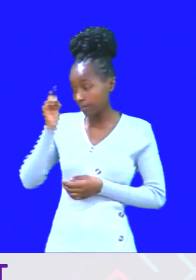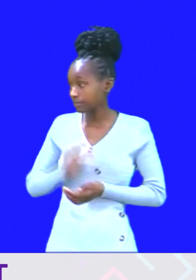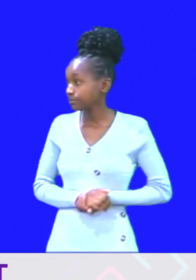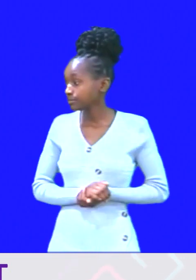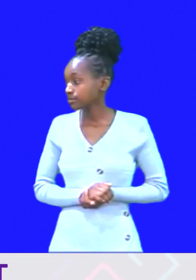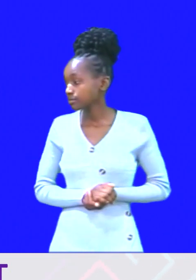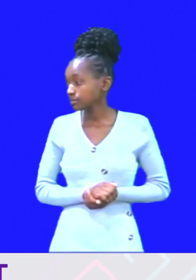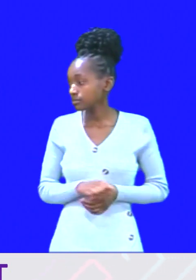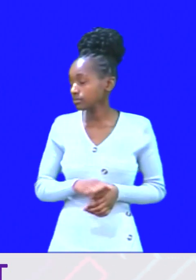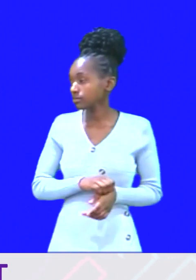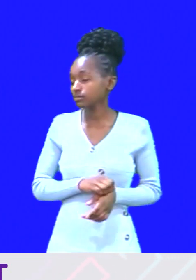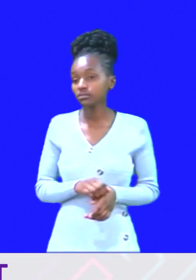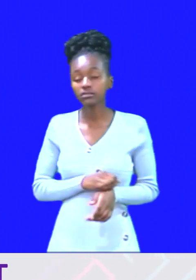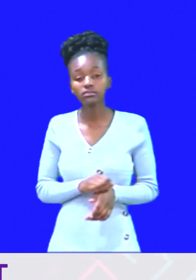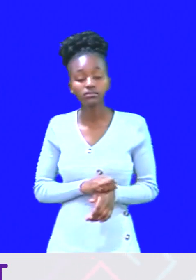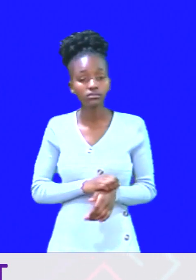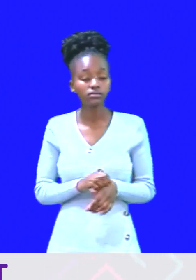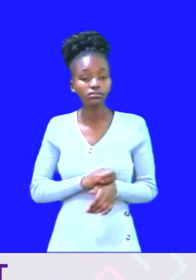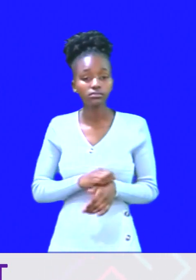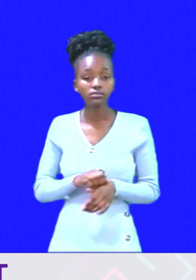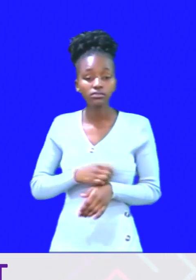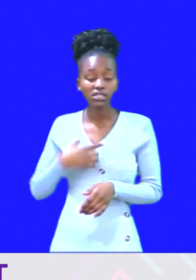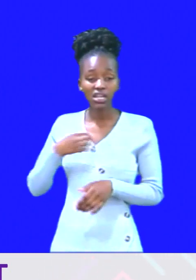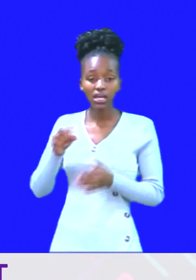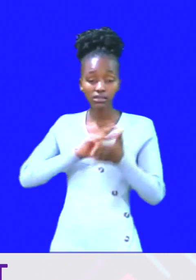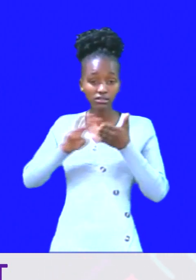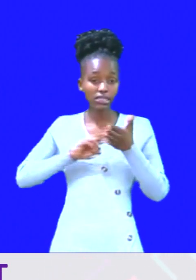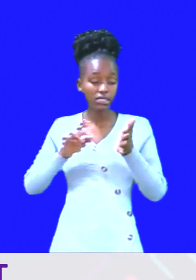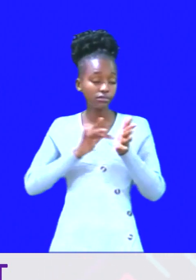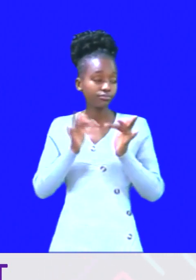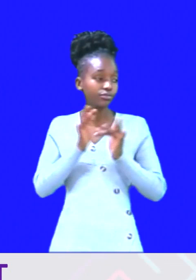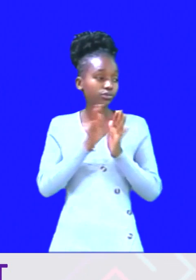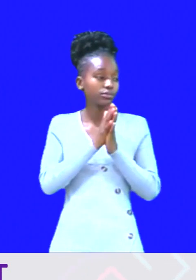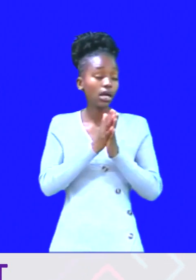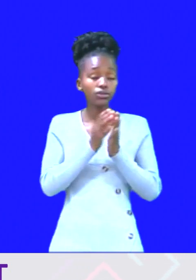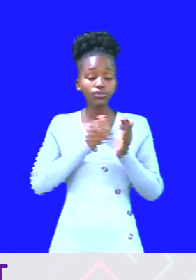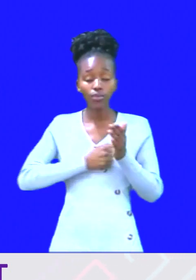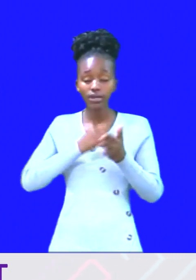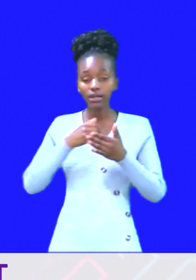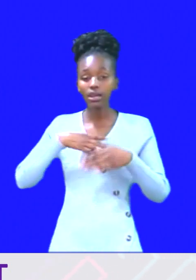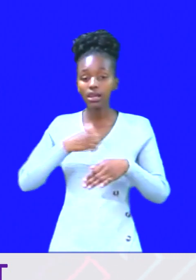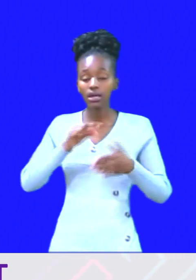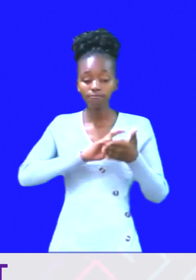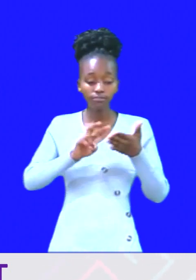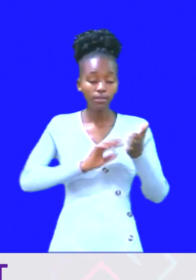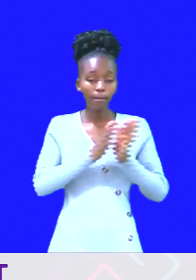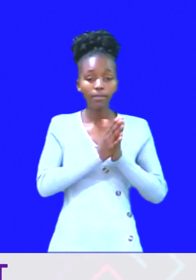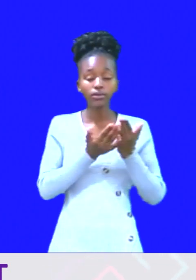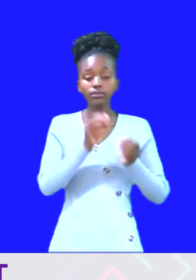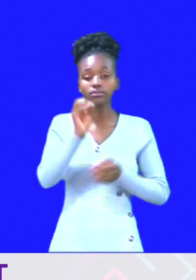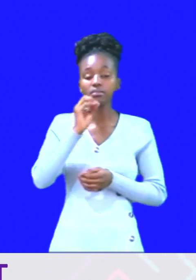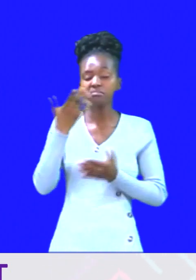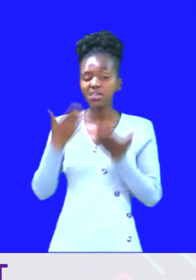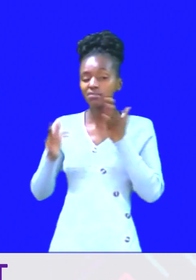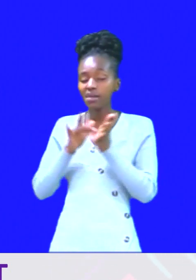Kwako, how many books have you read so far? Me, I don't like reading books. Me, naanzanga, tuseme tu Bible.